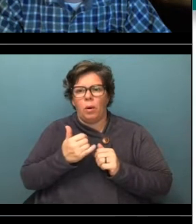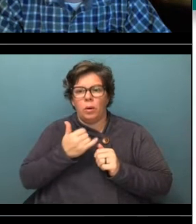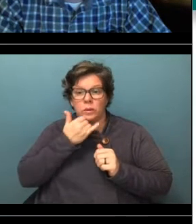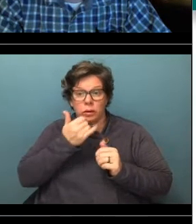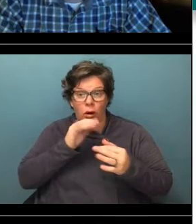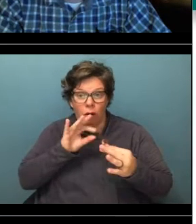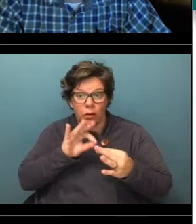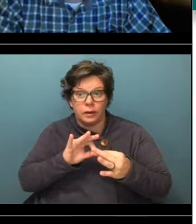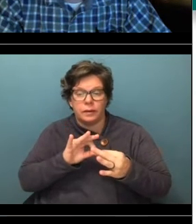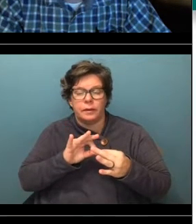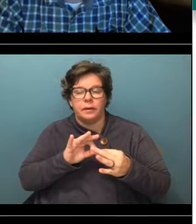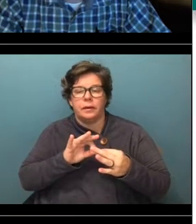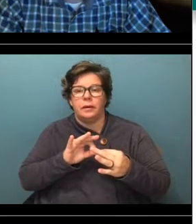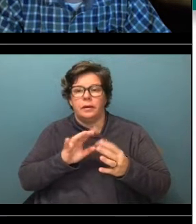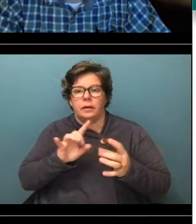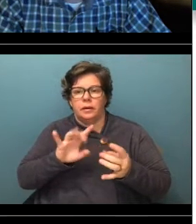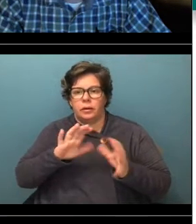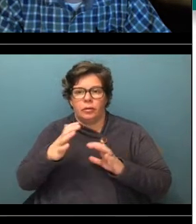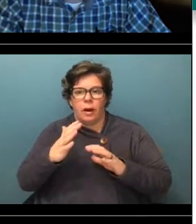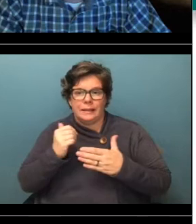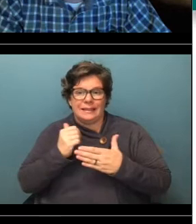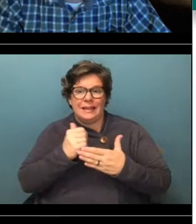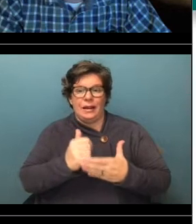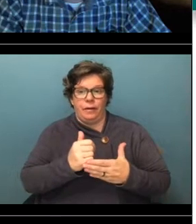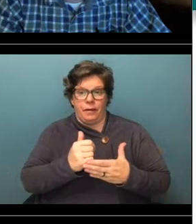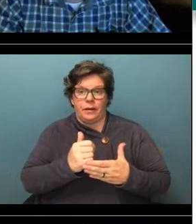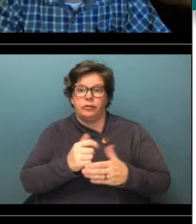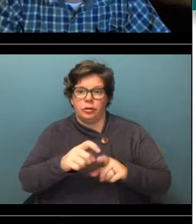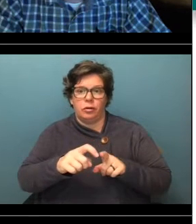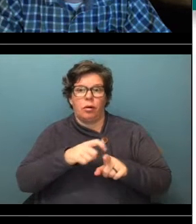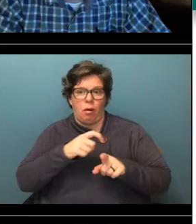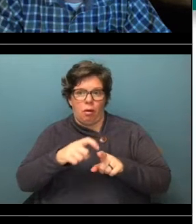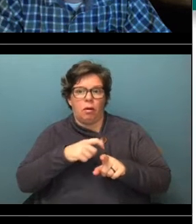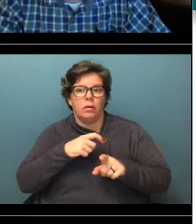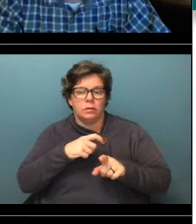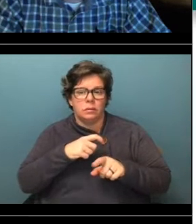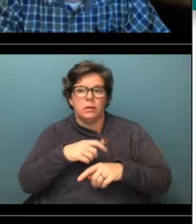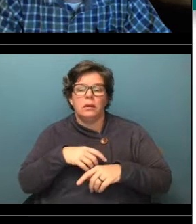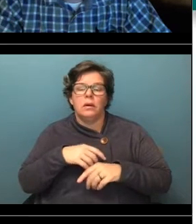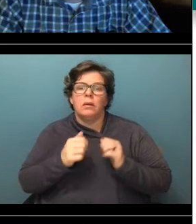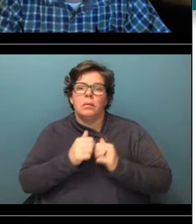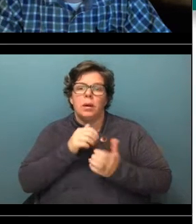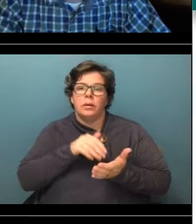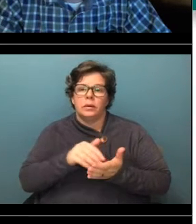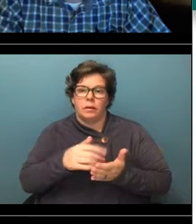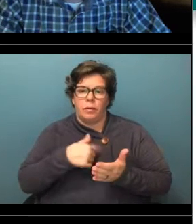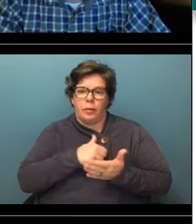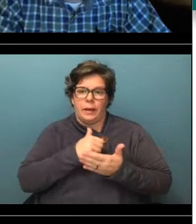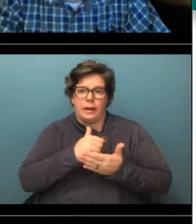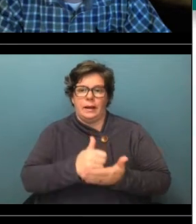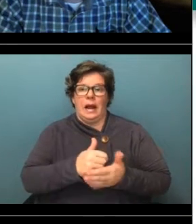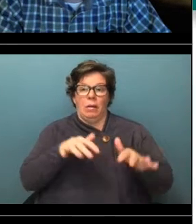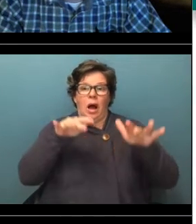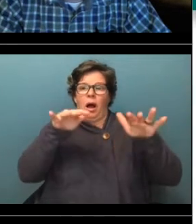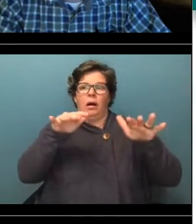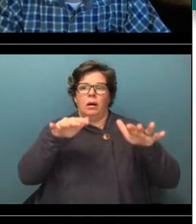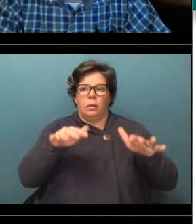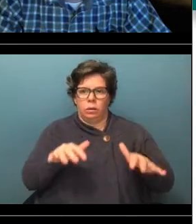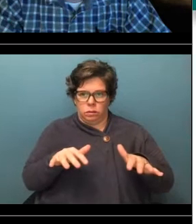are strictly crisis intervention calls, and most of the time we are able to help de-escalate that